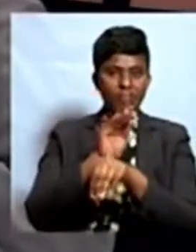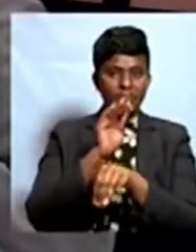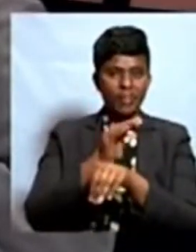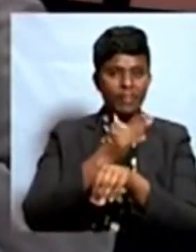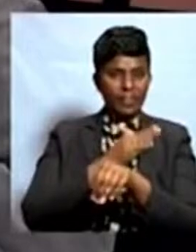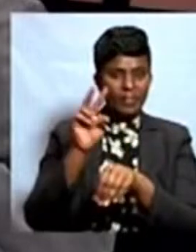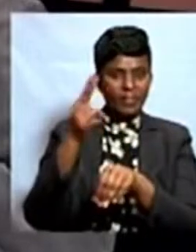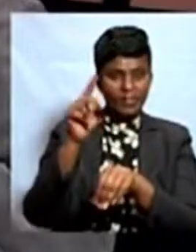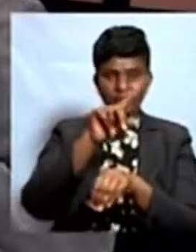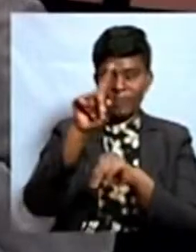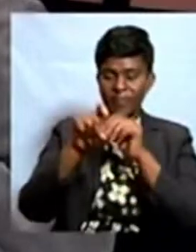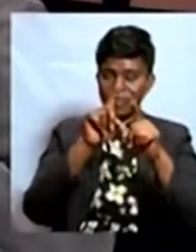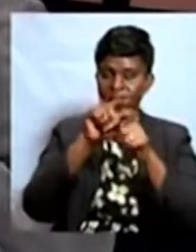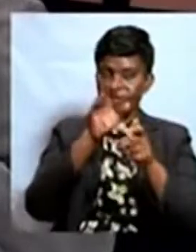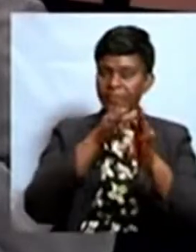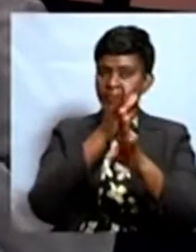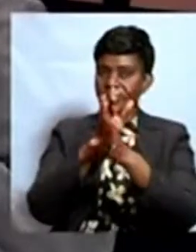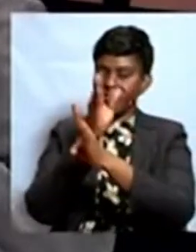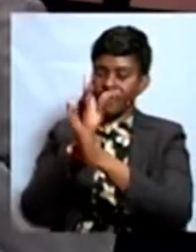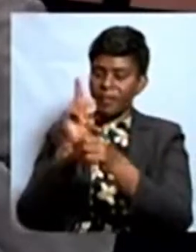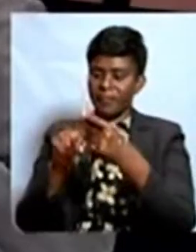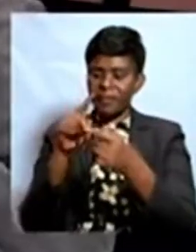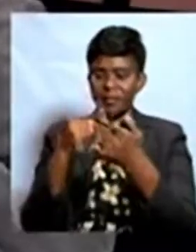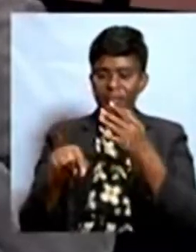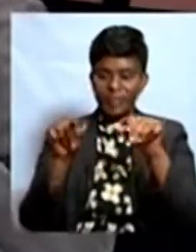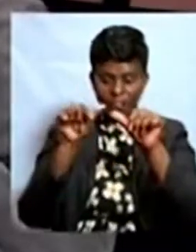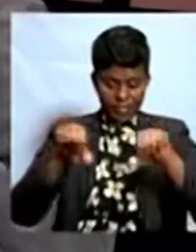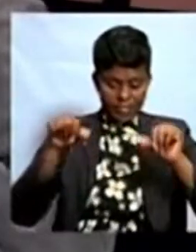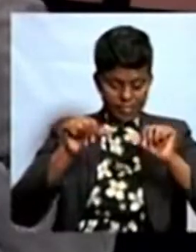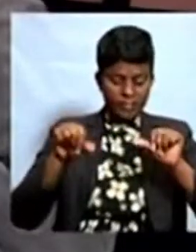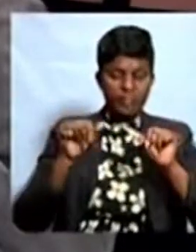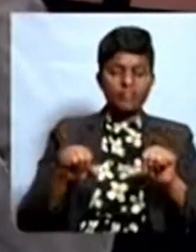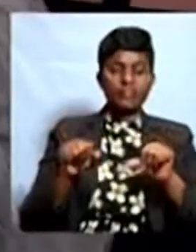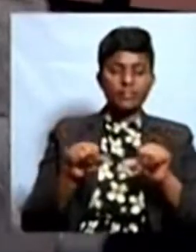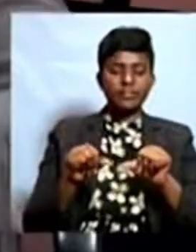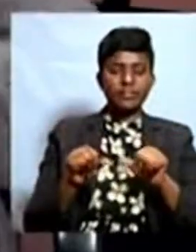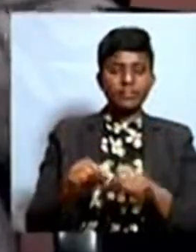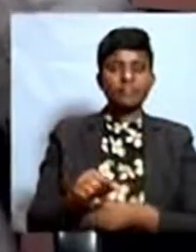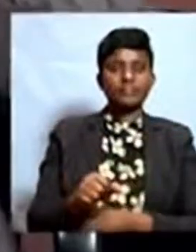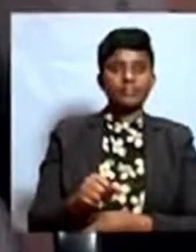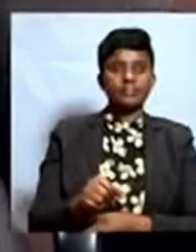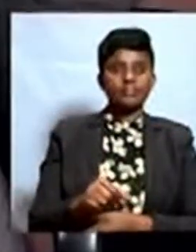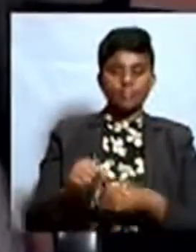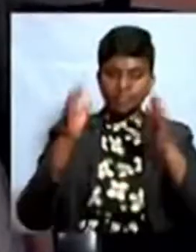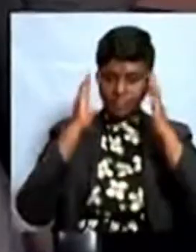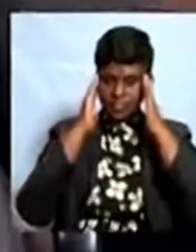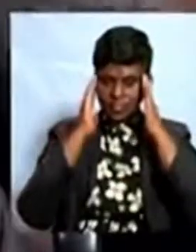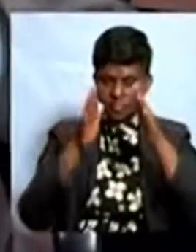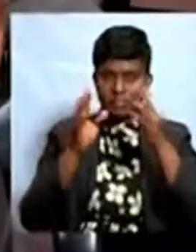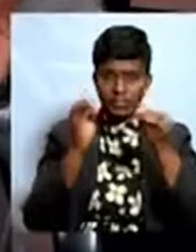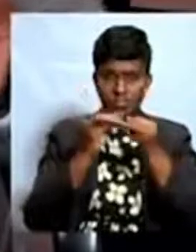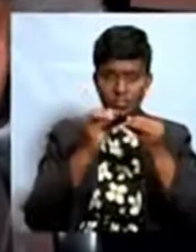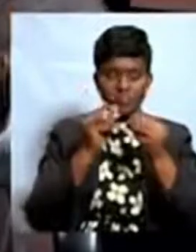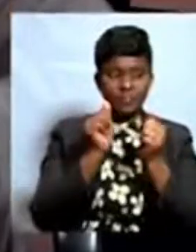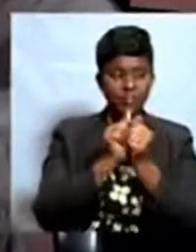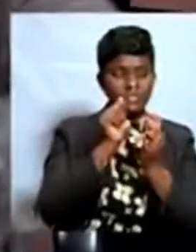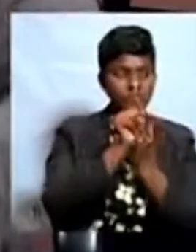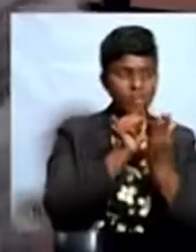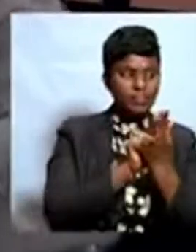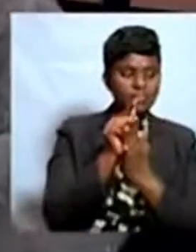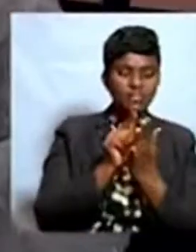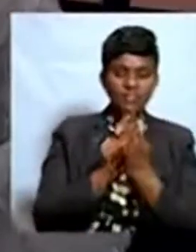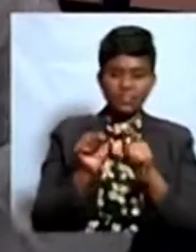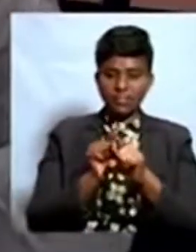question is related to, you said the audit was focusing on the legislation and